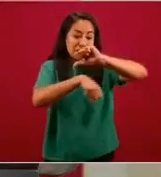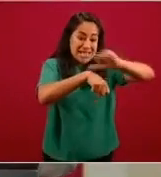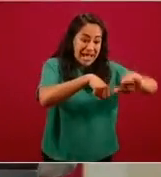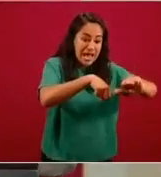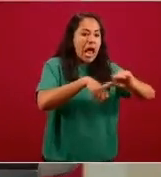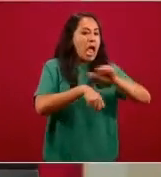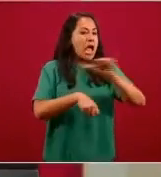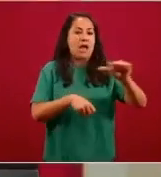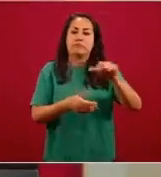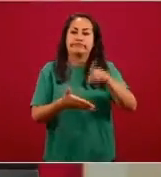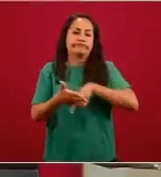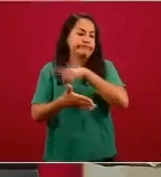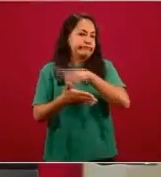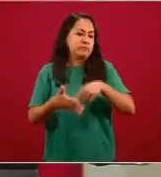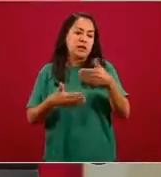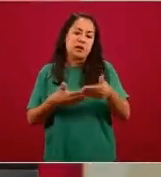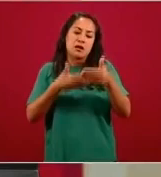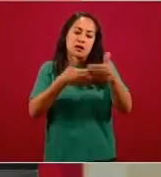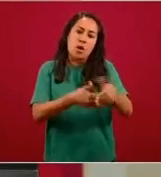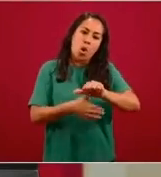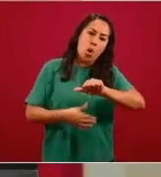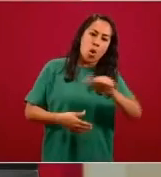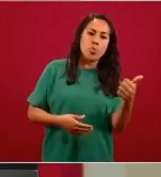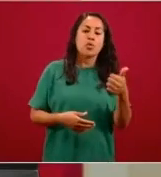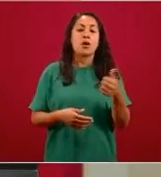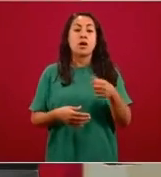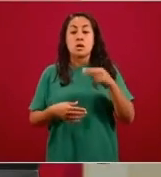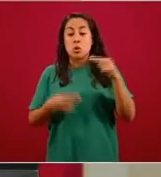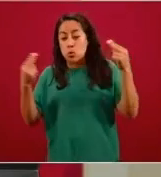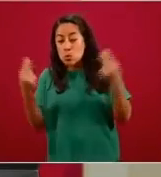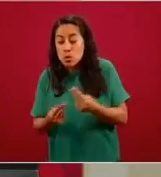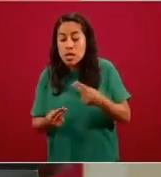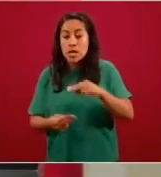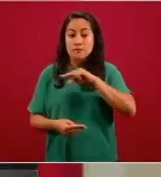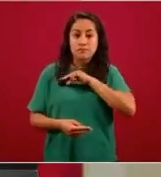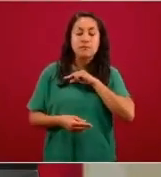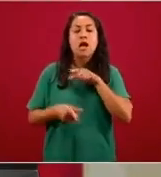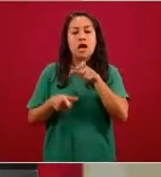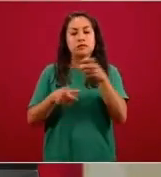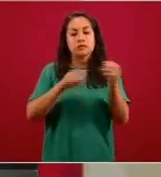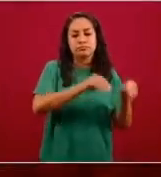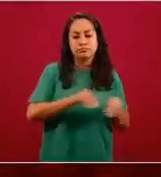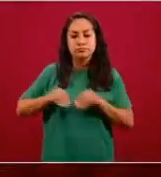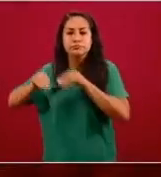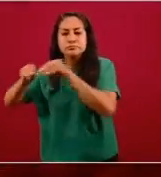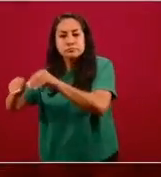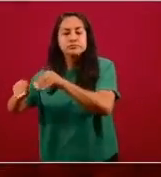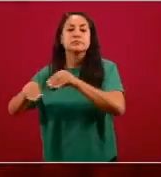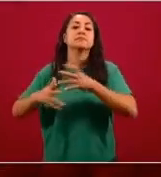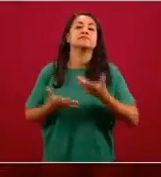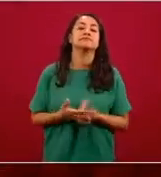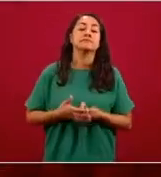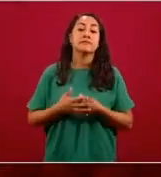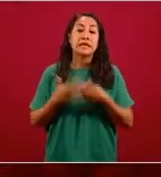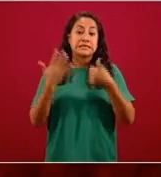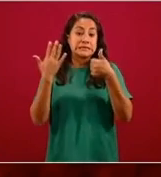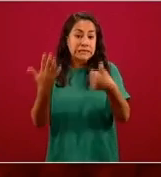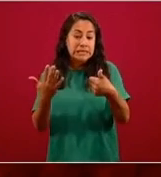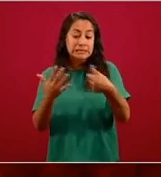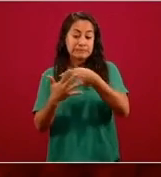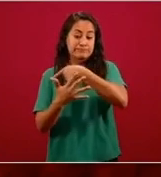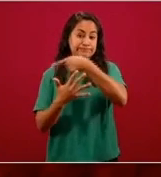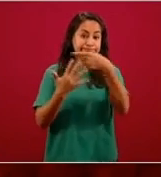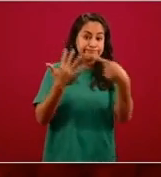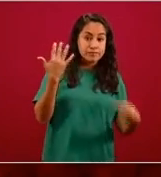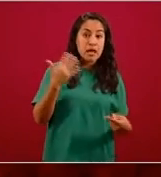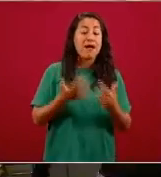get organized with each other and to put aside surgeries that are not necessary, and we saw that they